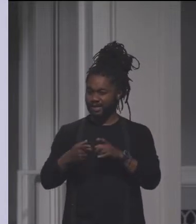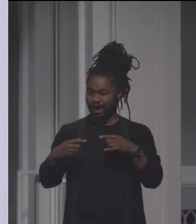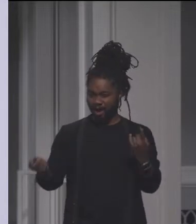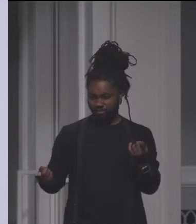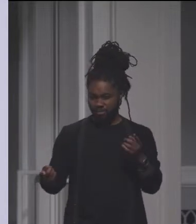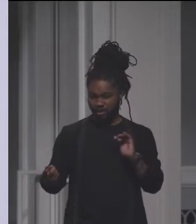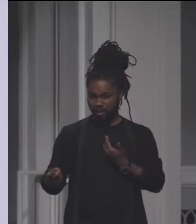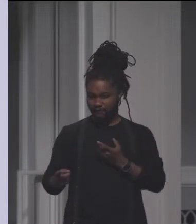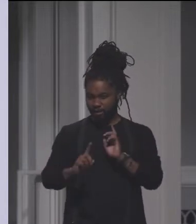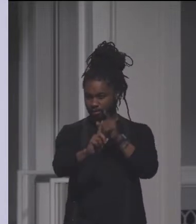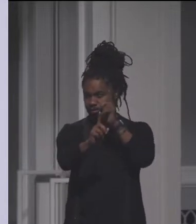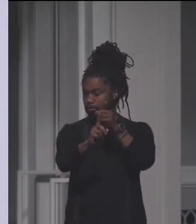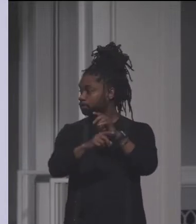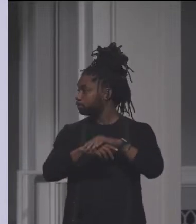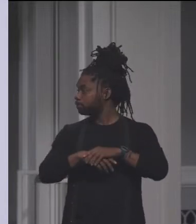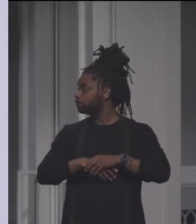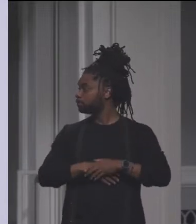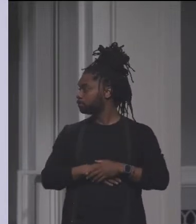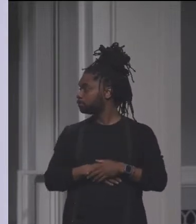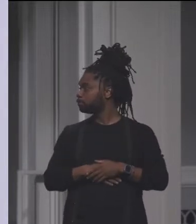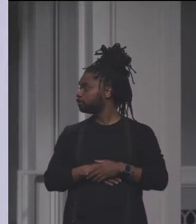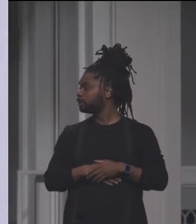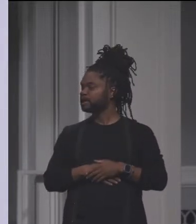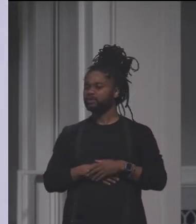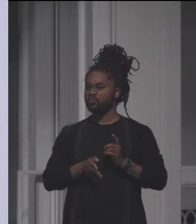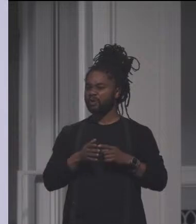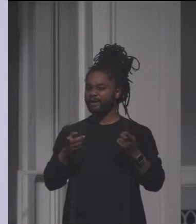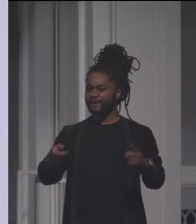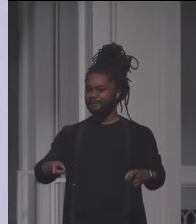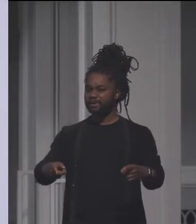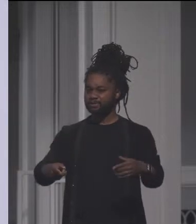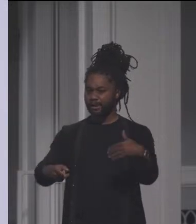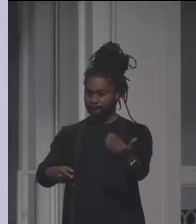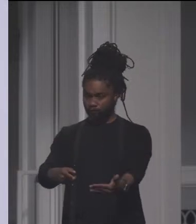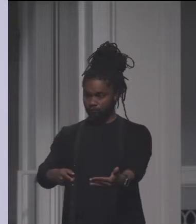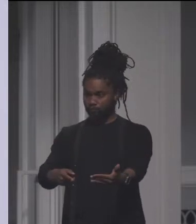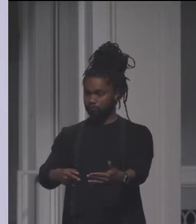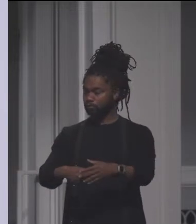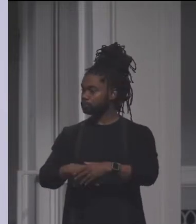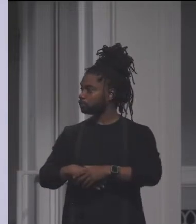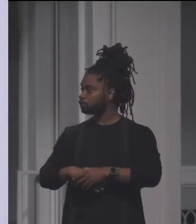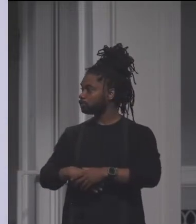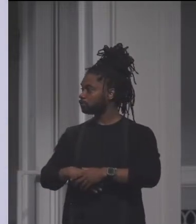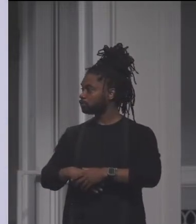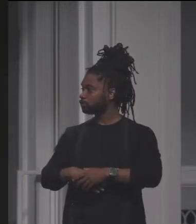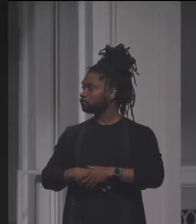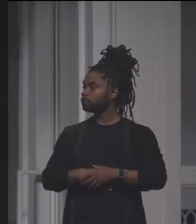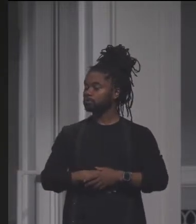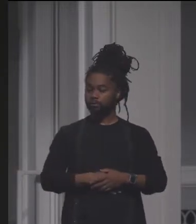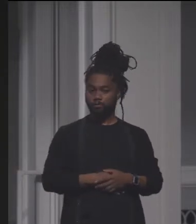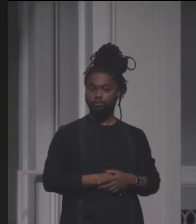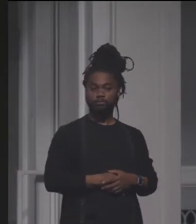quote unquote, ultimately what you're after? Or should we use a different word?